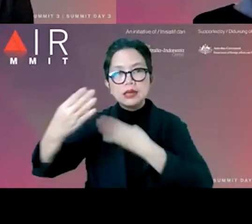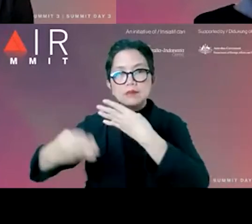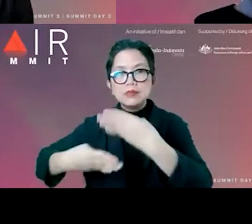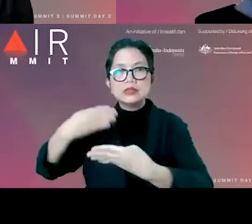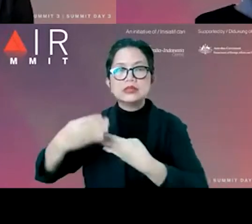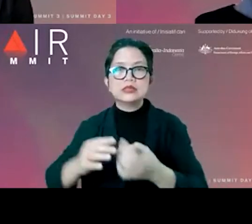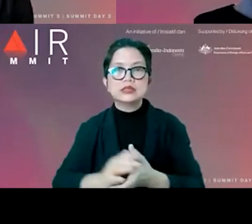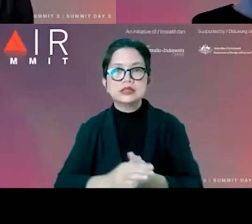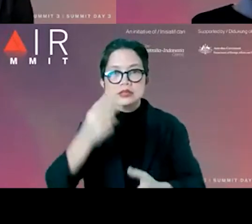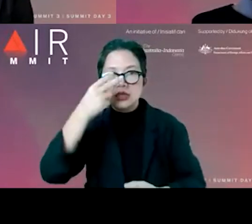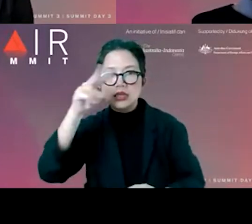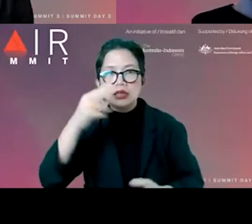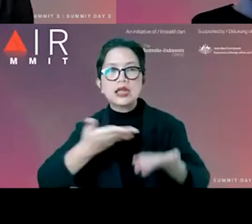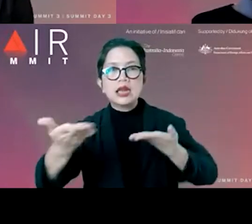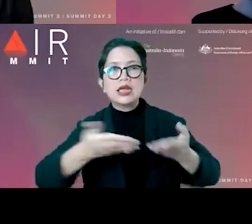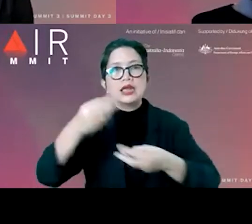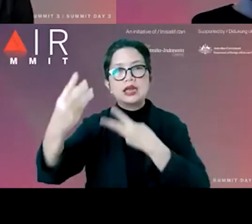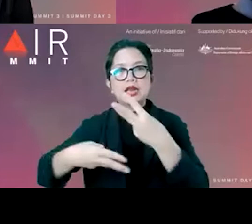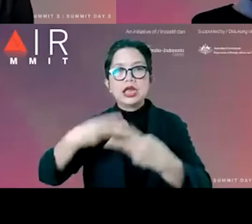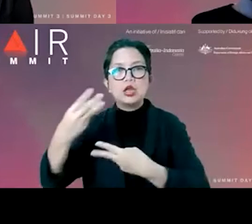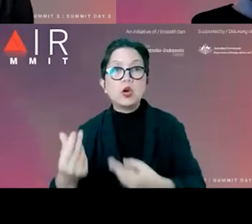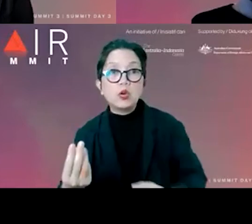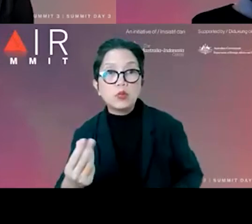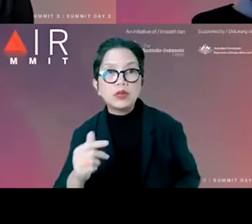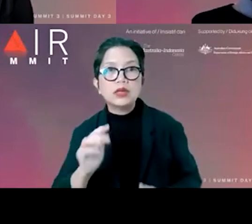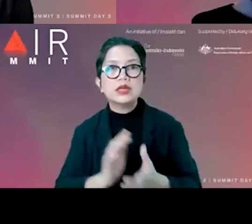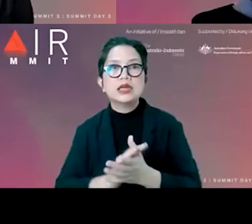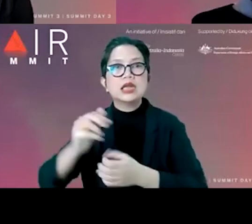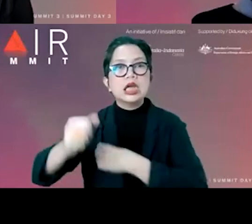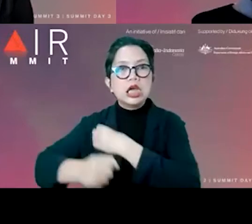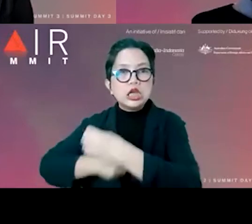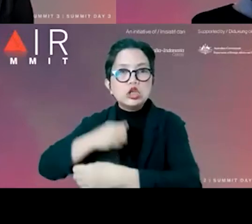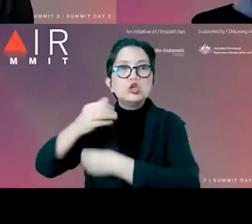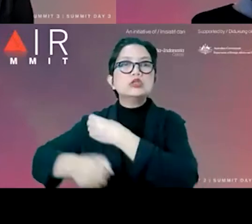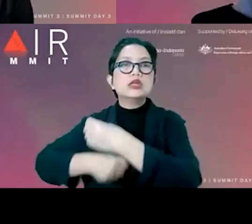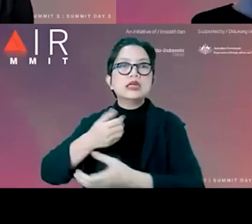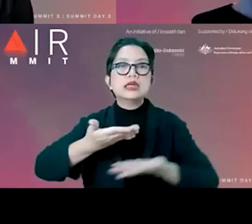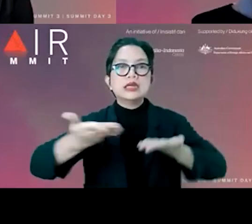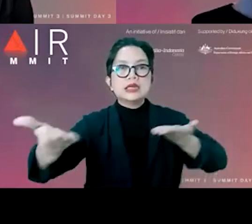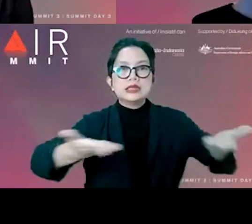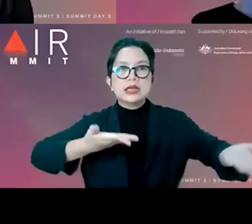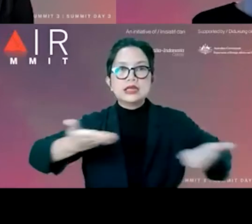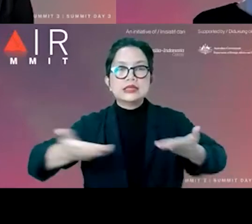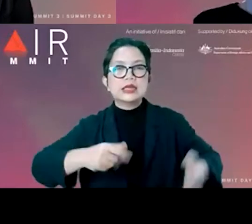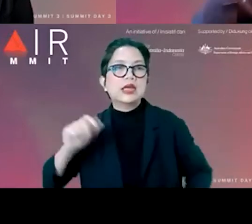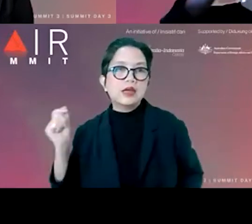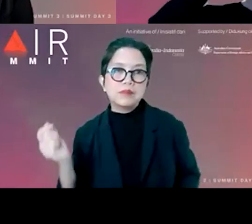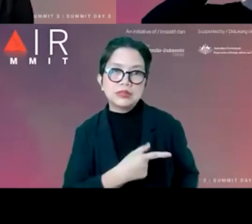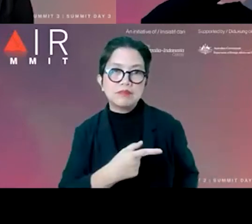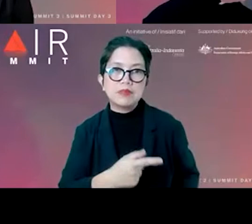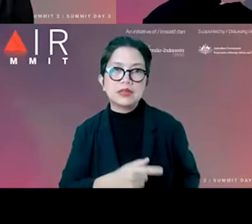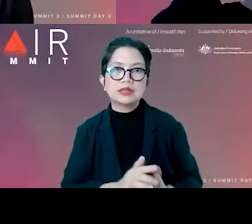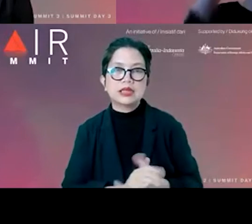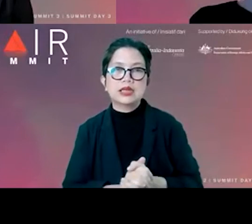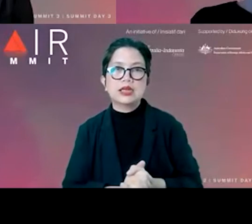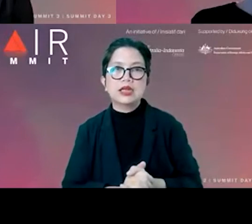industries and such, they very quickly pivoted and probably accelerated their digital transformation. Someone had said to